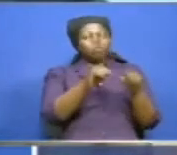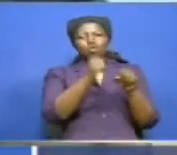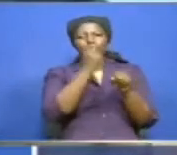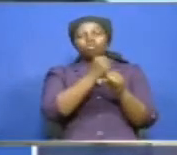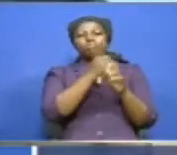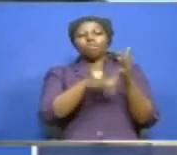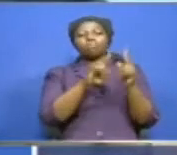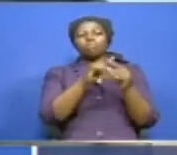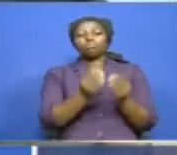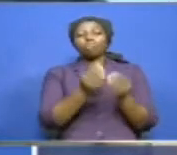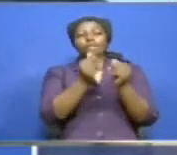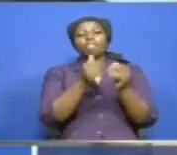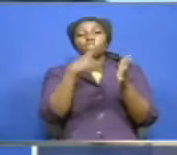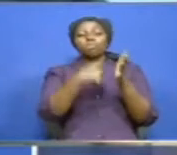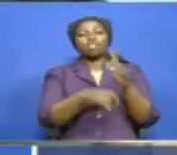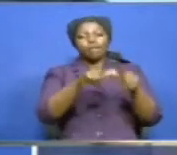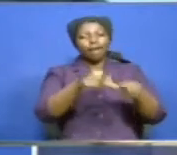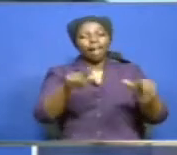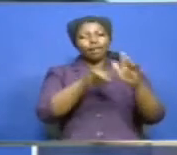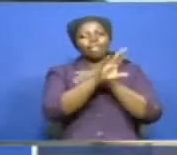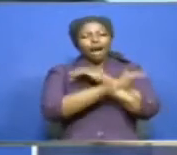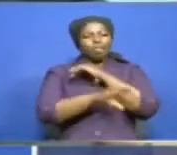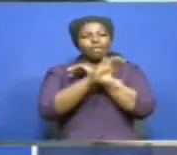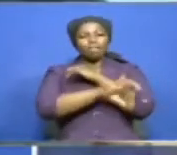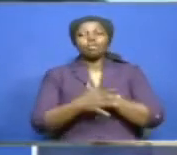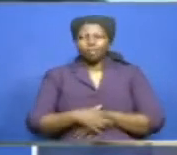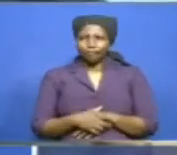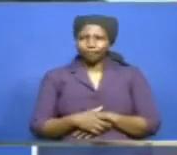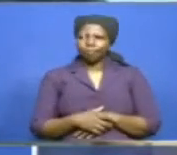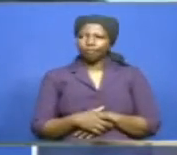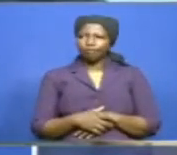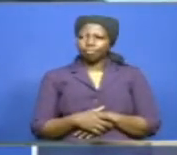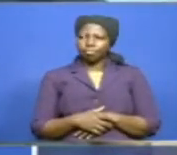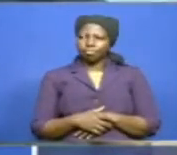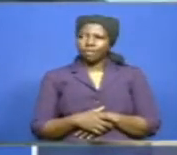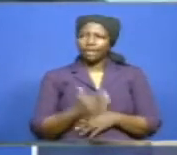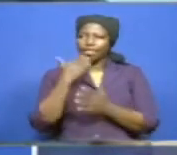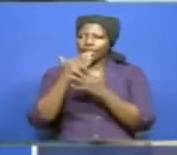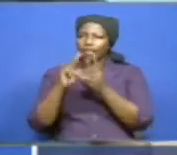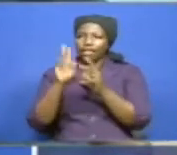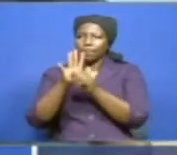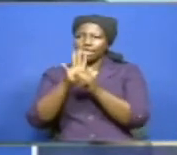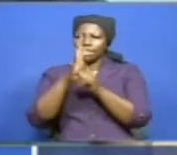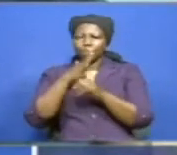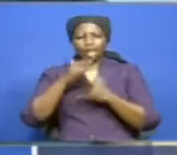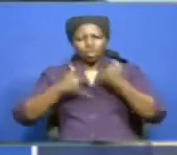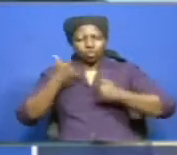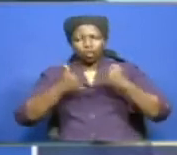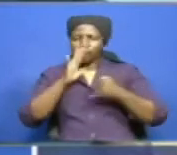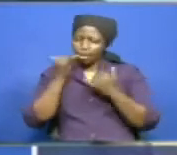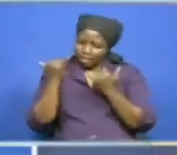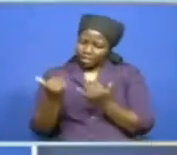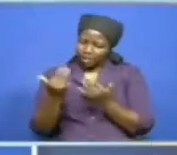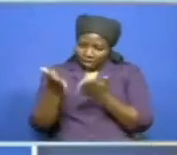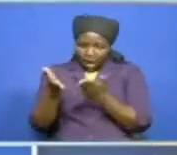to mitigate the cost of land in the country? Yeah, thank you very much. It's a pleasure to be here. My name is George Mburu, and